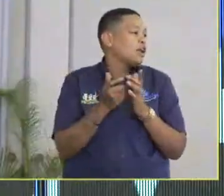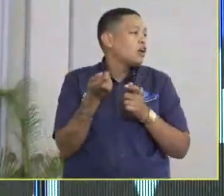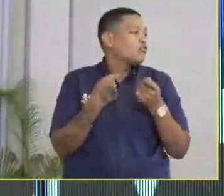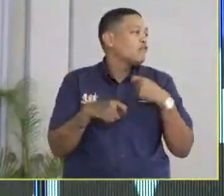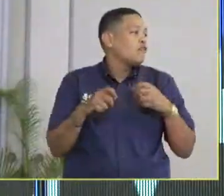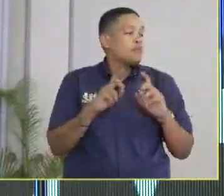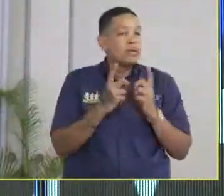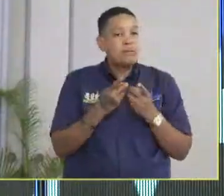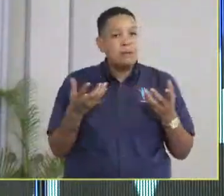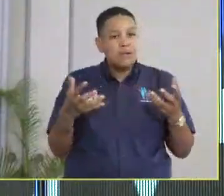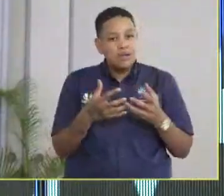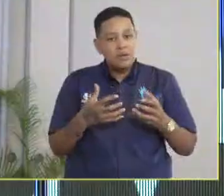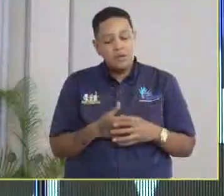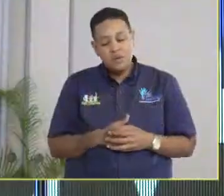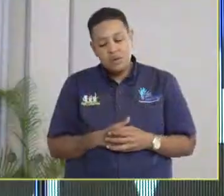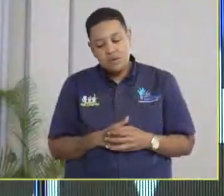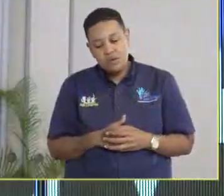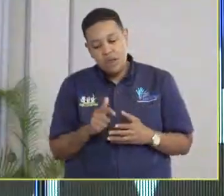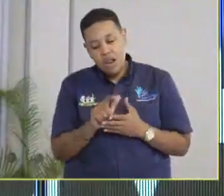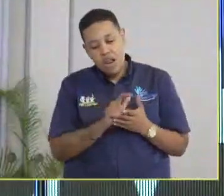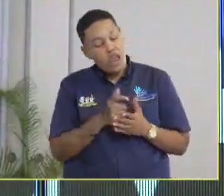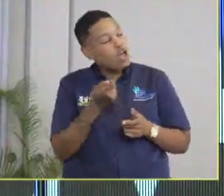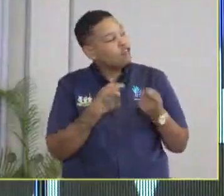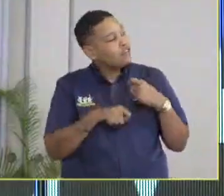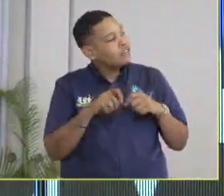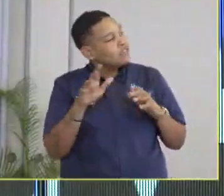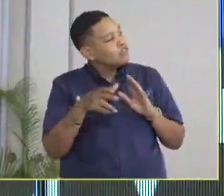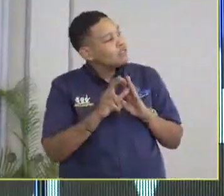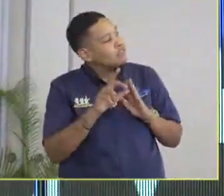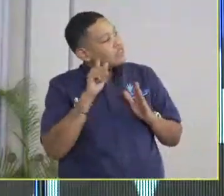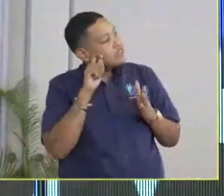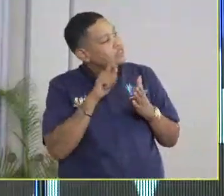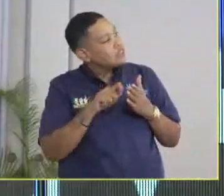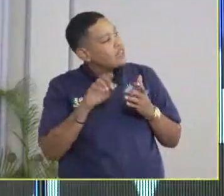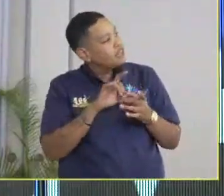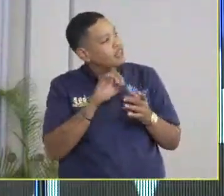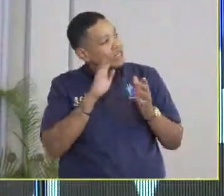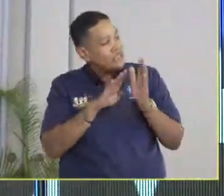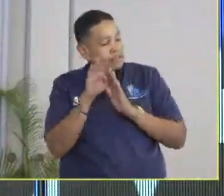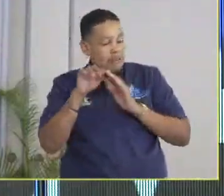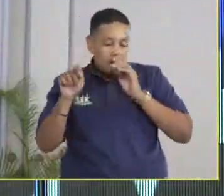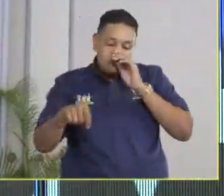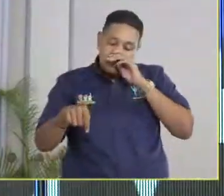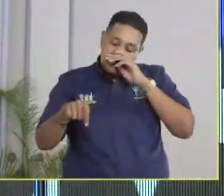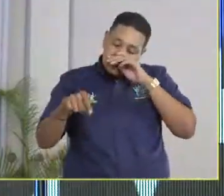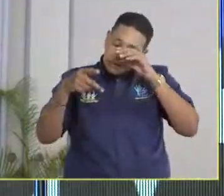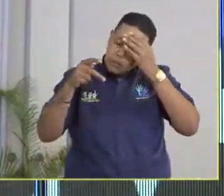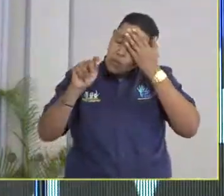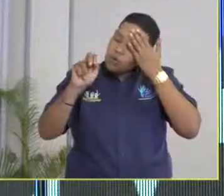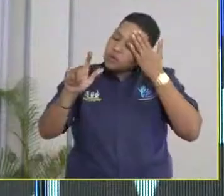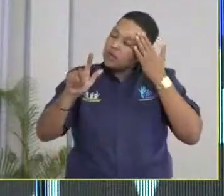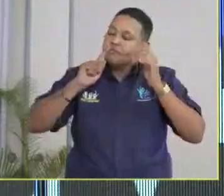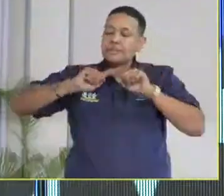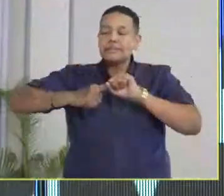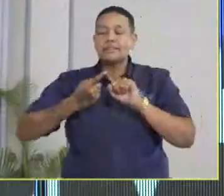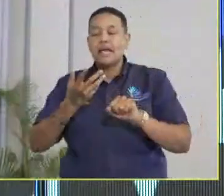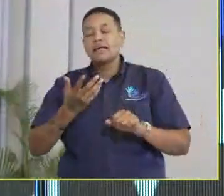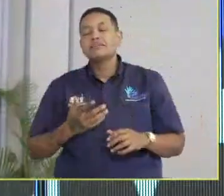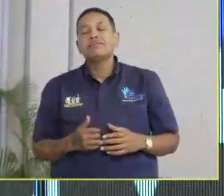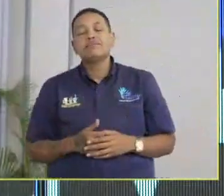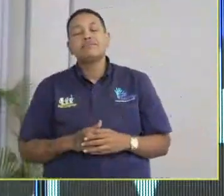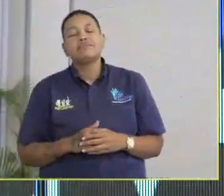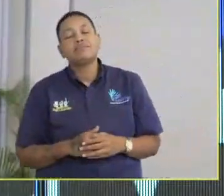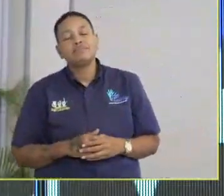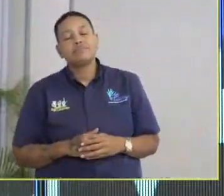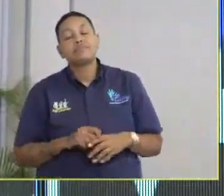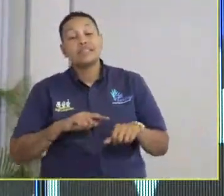Department and the Law Revision Secretariat in developing this portal began. It began with